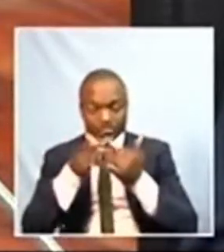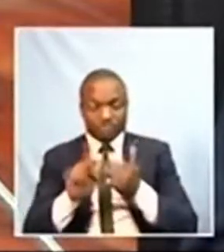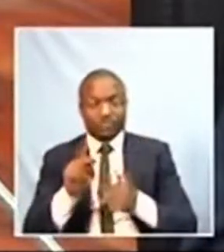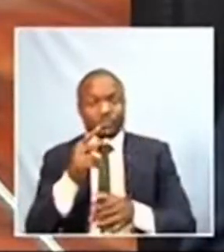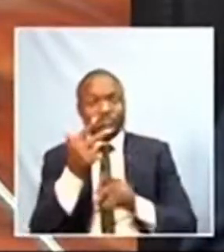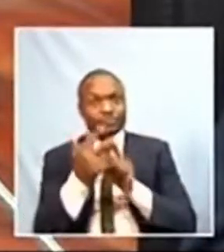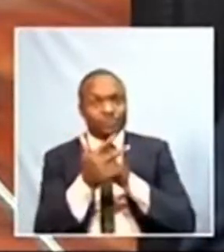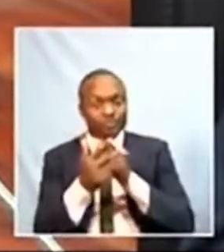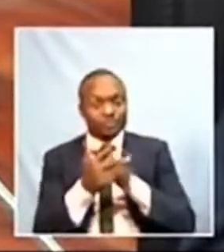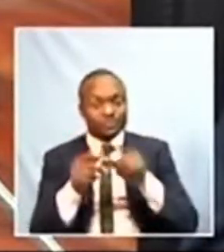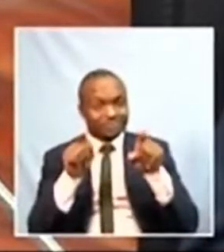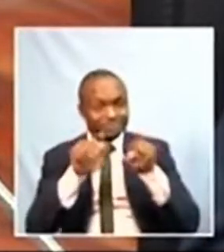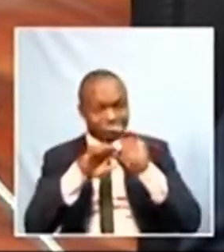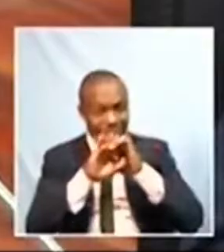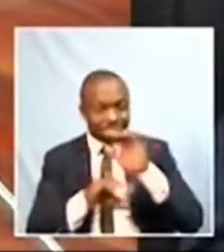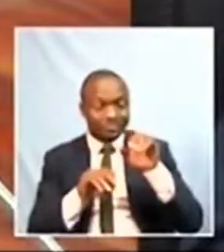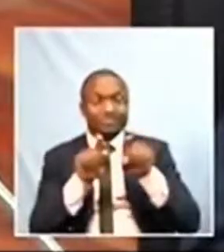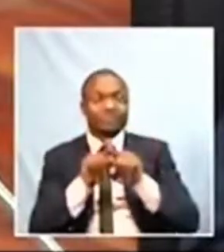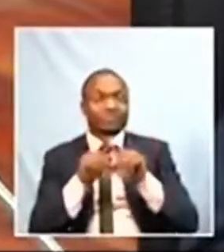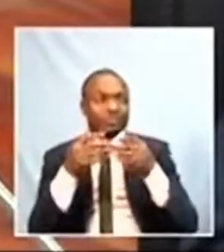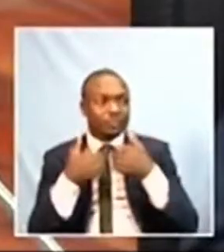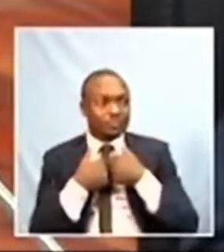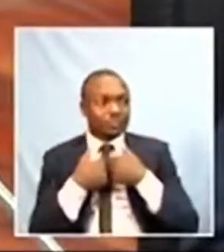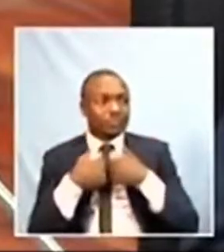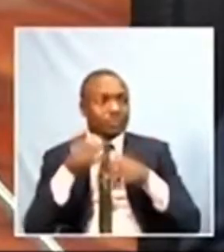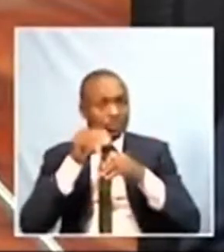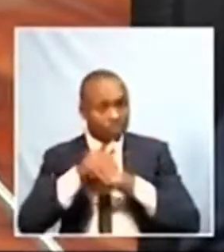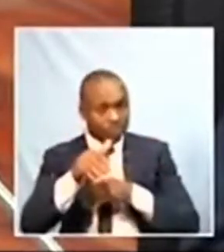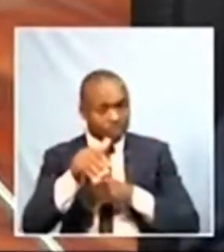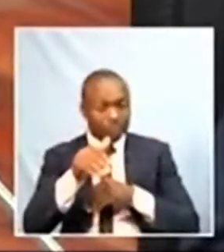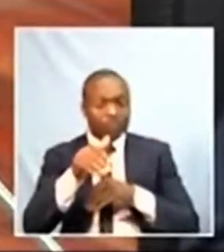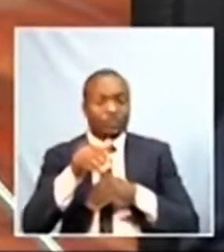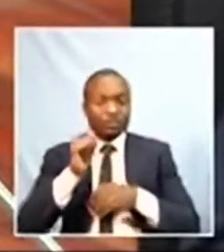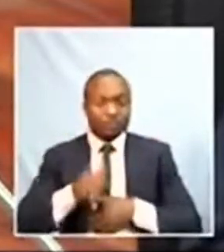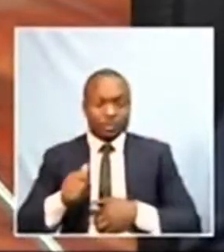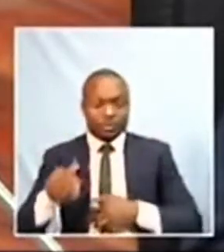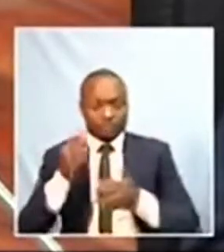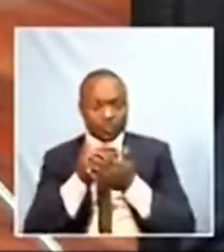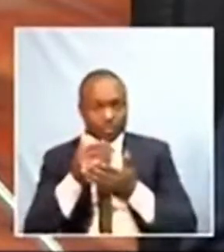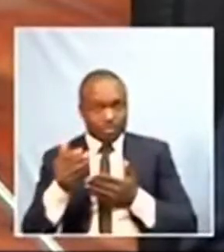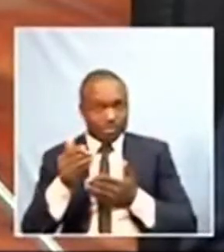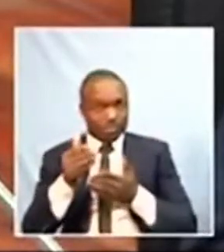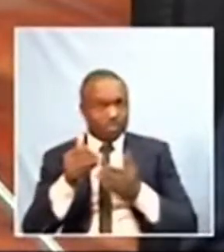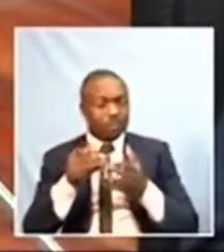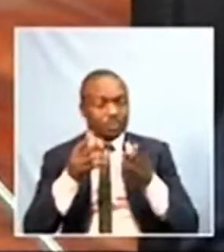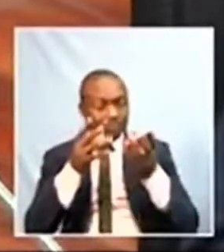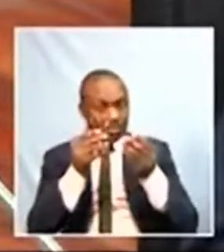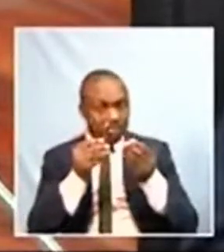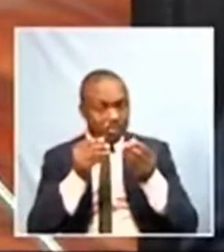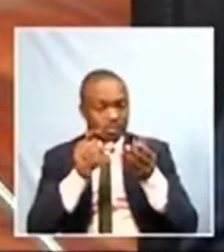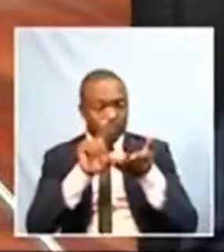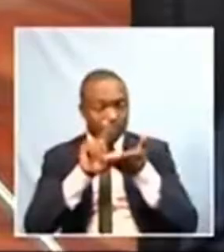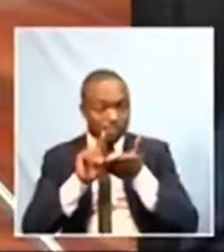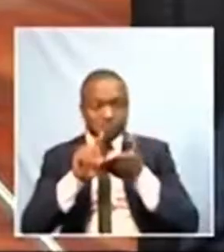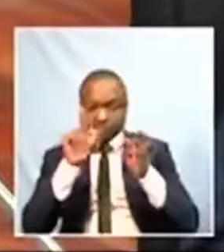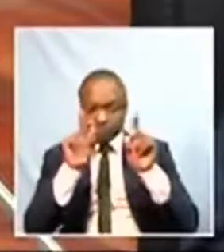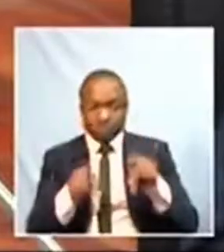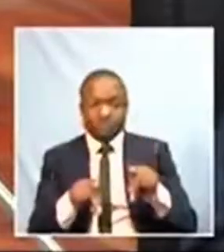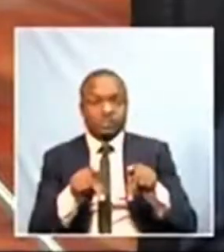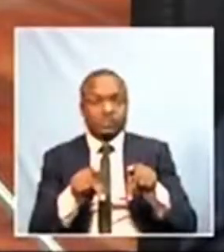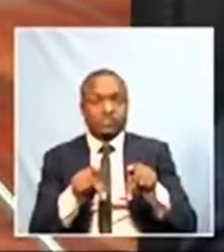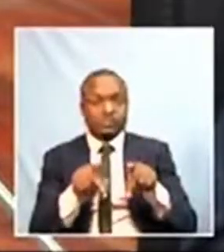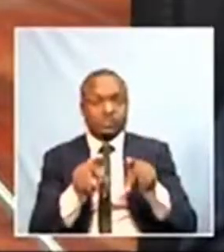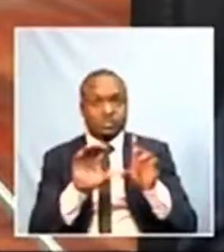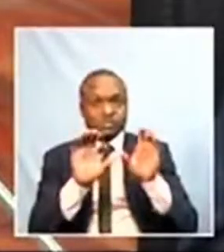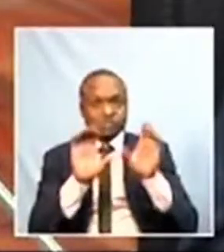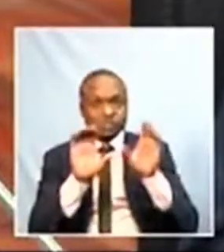3, under the same, Chair, we have registering of assets procured from soft loans in personal or